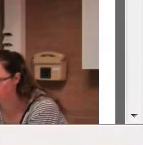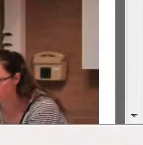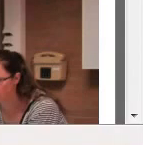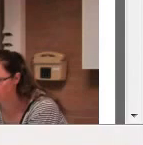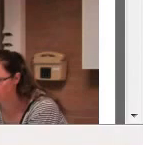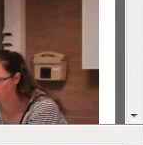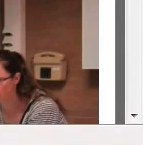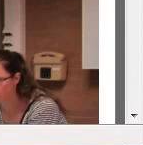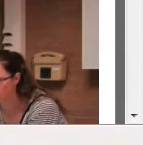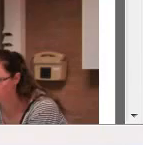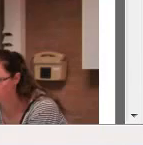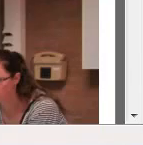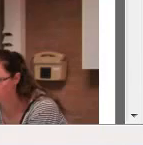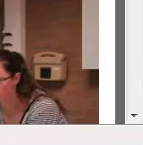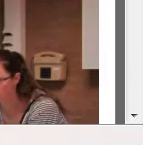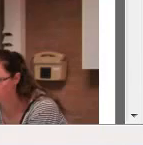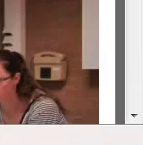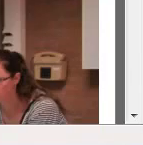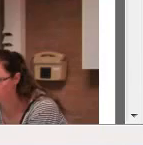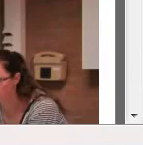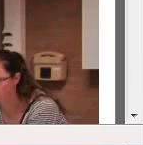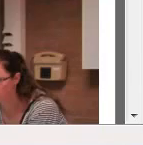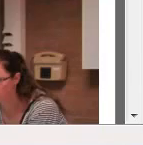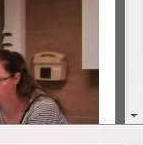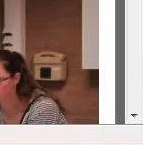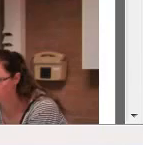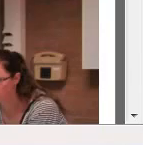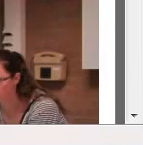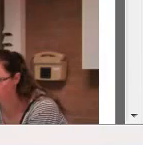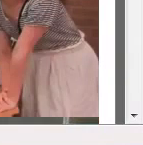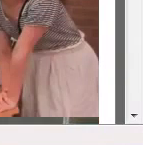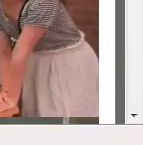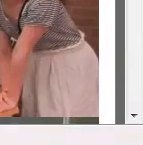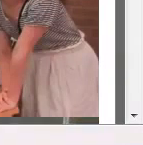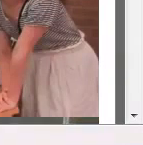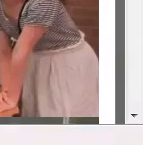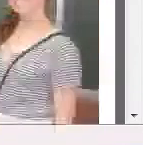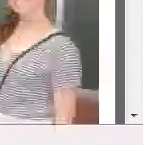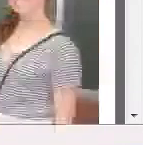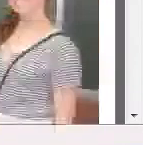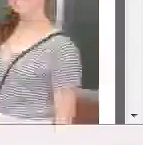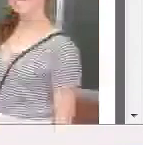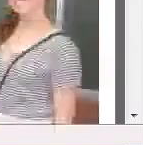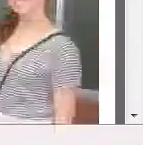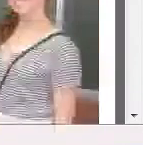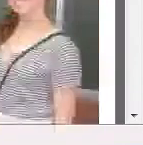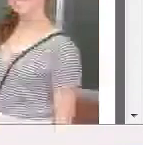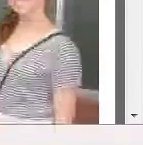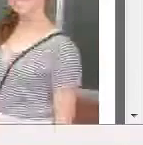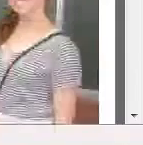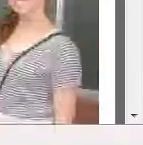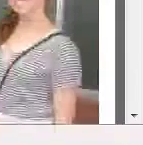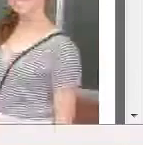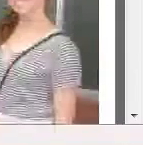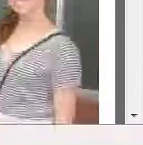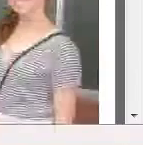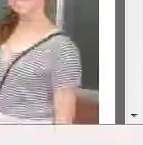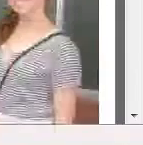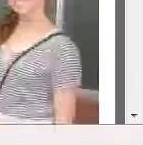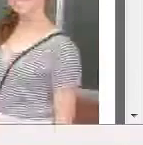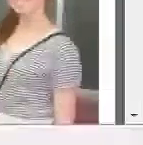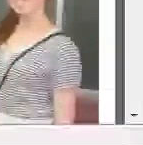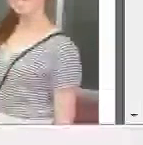He was the app developer. He developed the technological side of signwriting, placing it onto